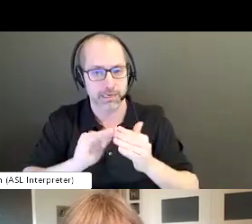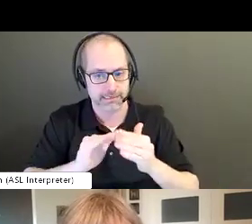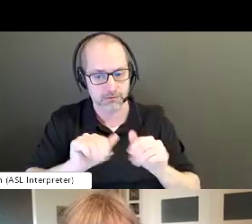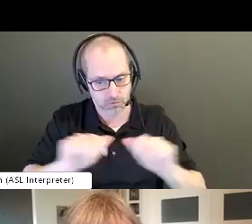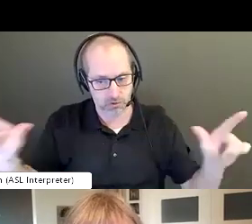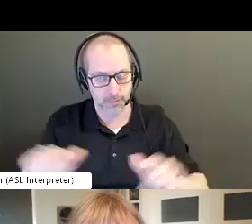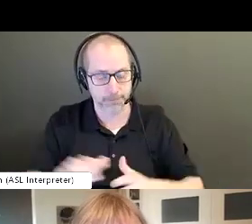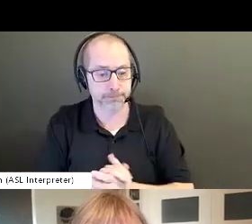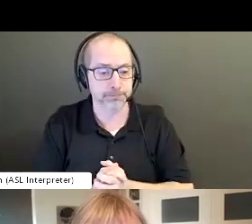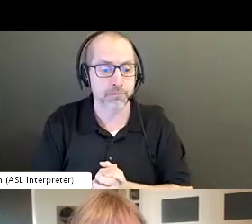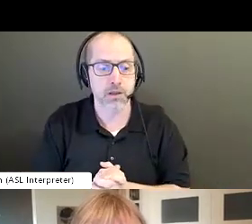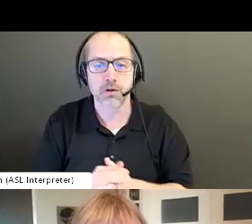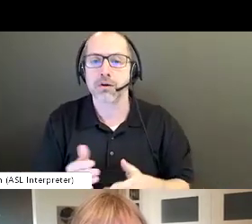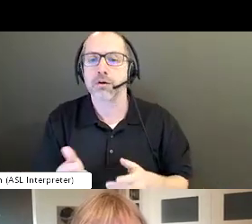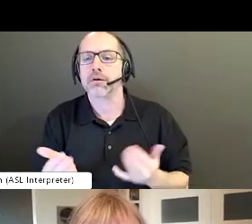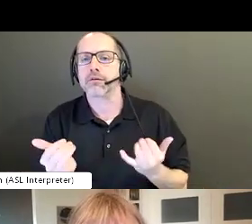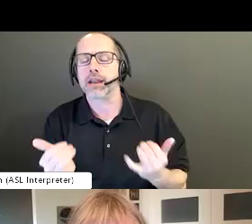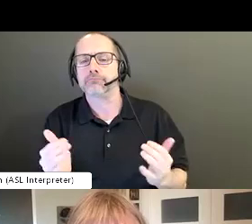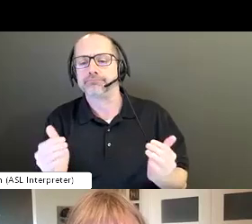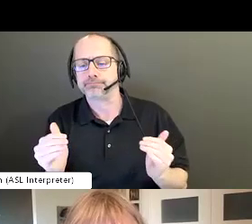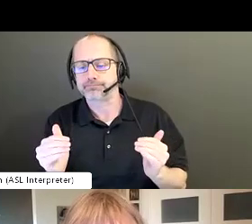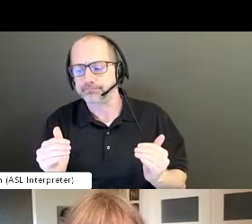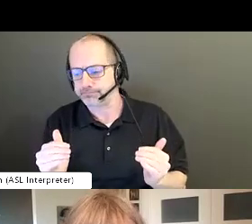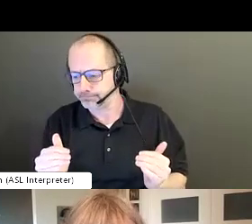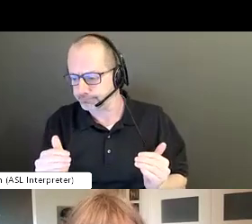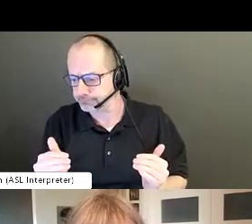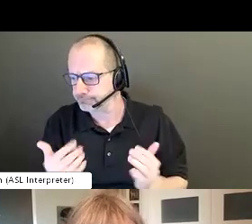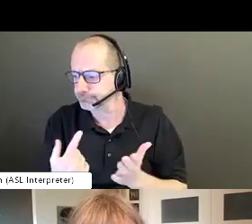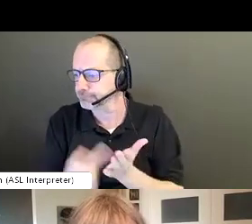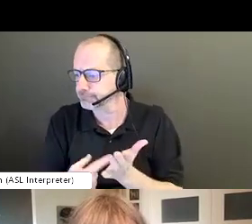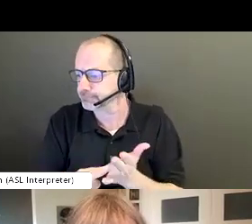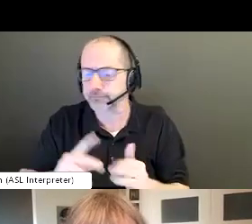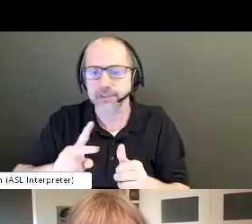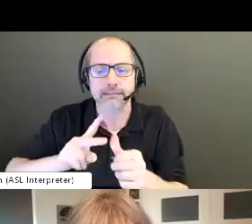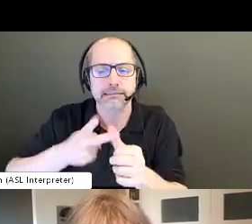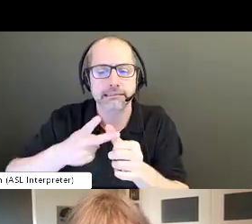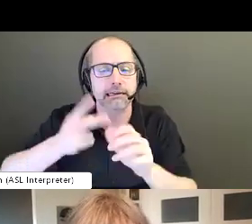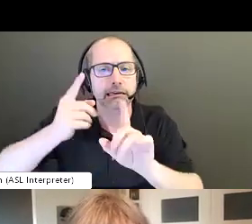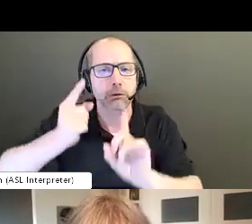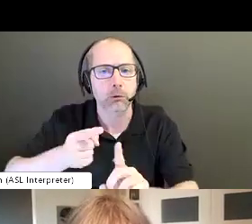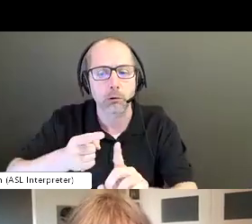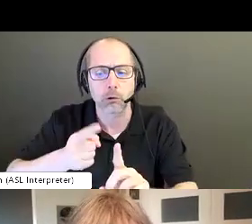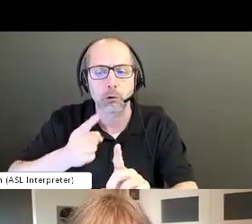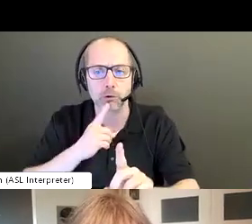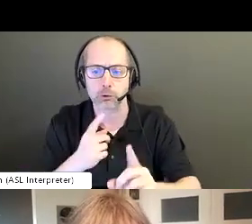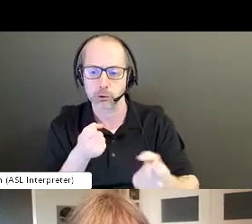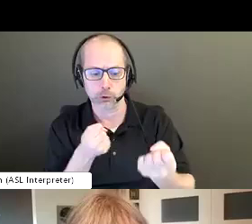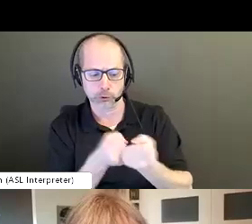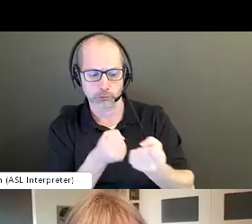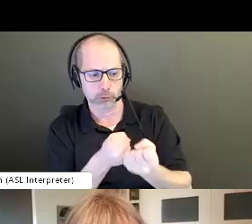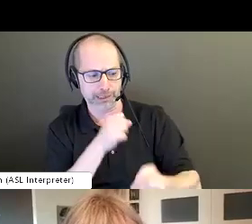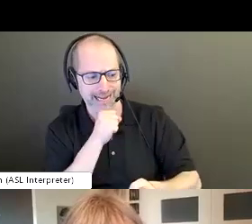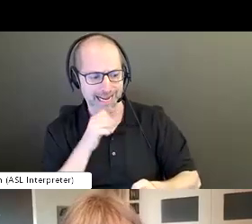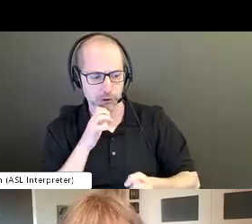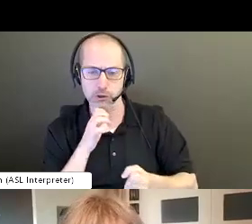So I'm going to talk for a couple of minutes about the second goal around establishing and supporting elder abuse prevention